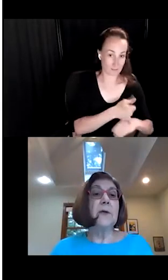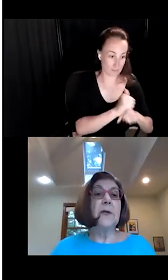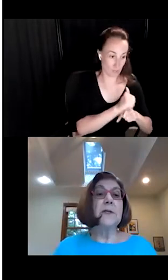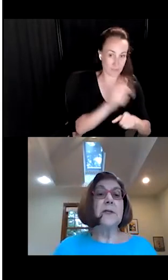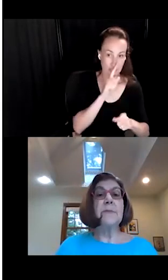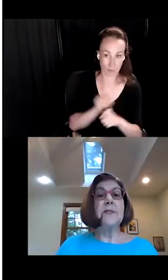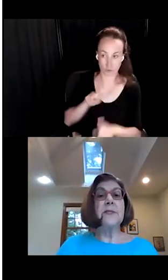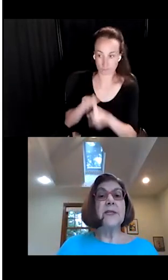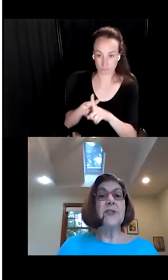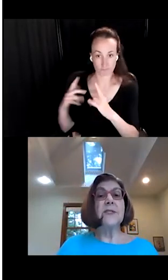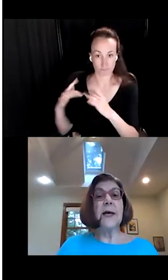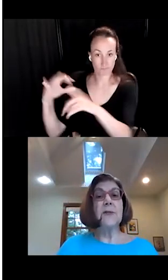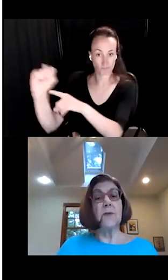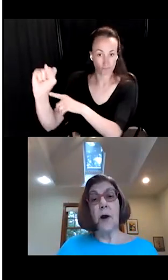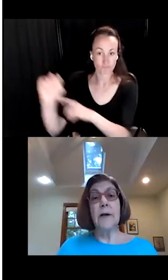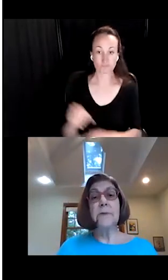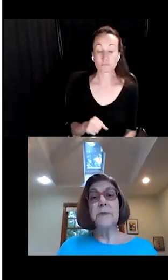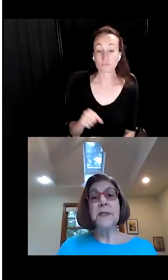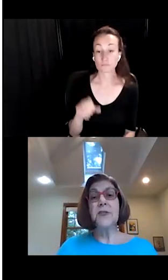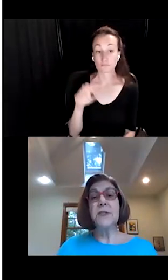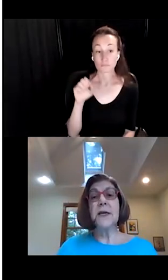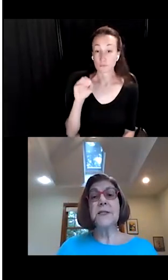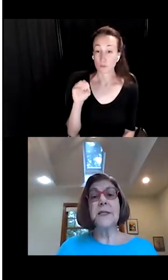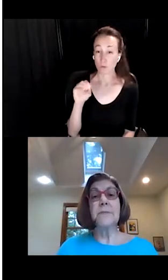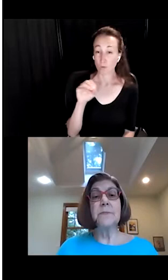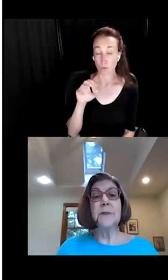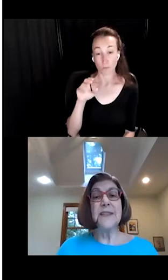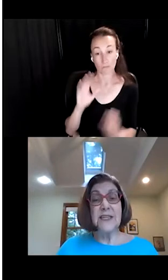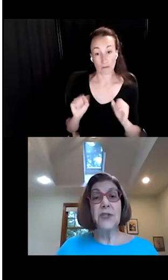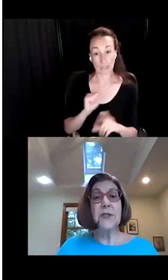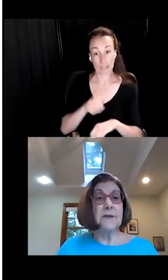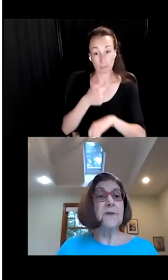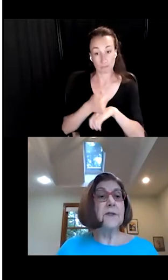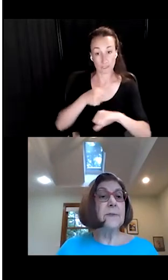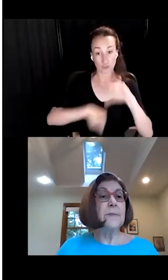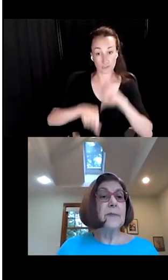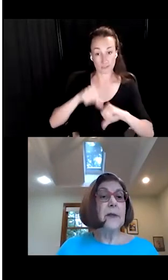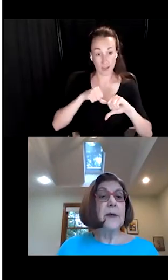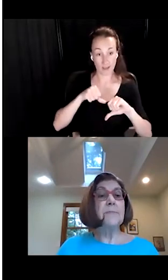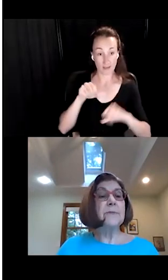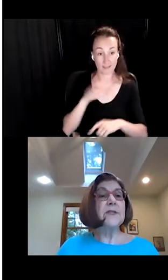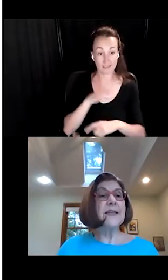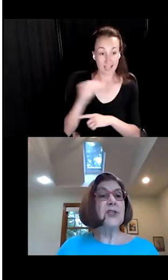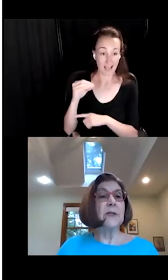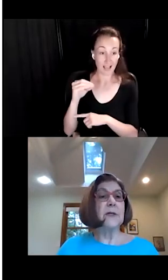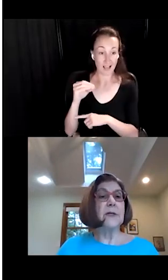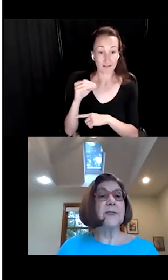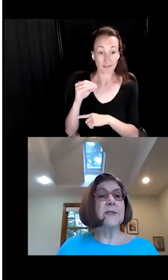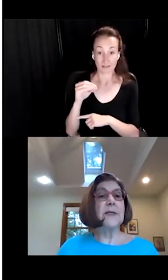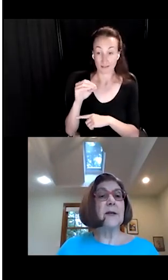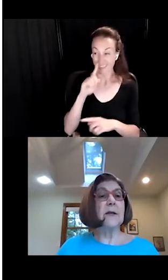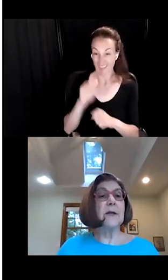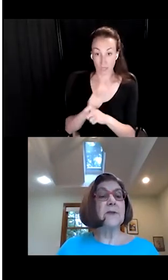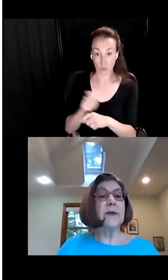So is implementation science, or are implementation science and implementation different? Implementation is